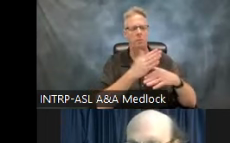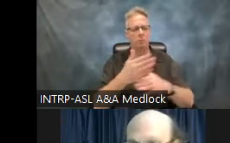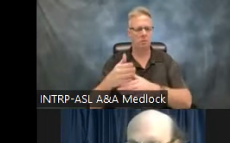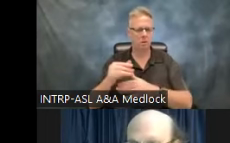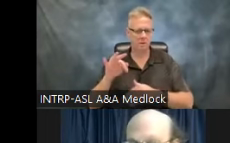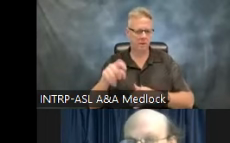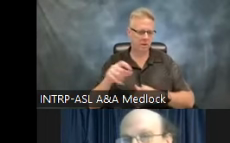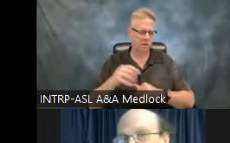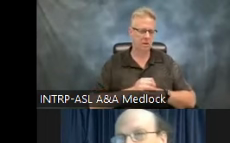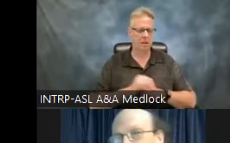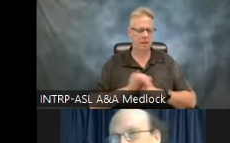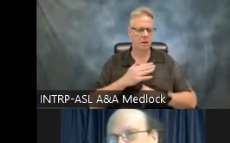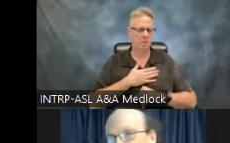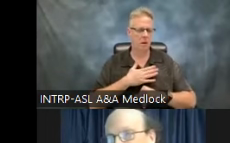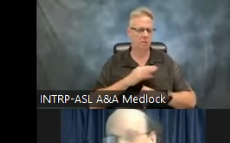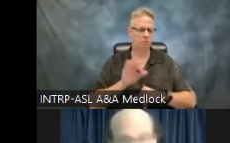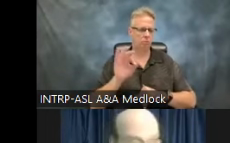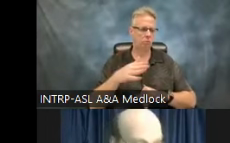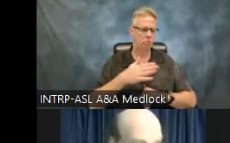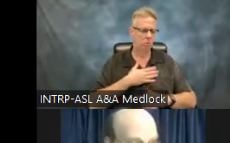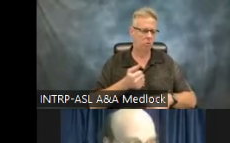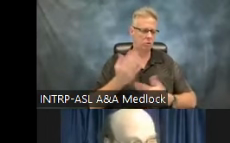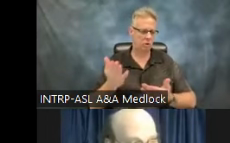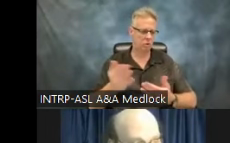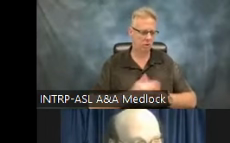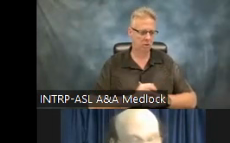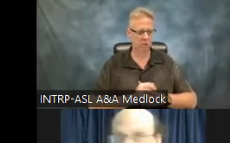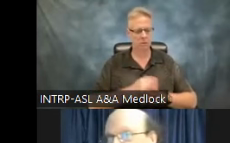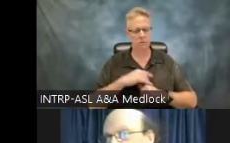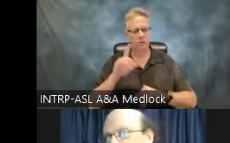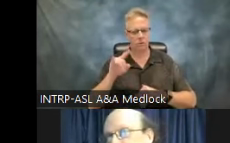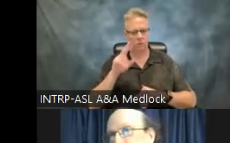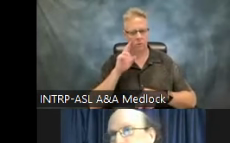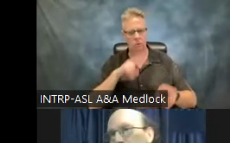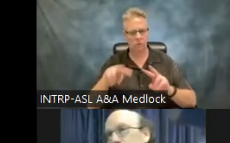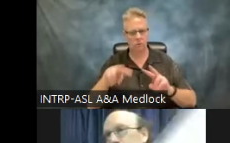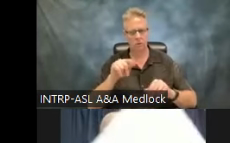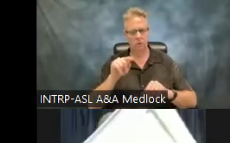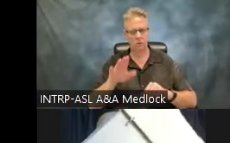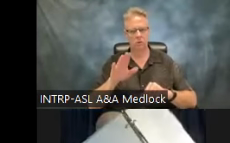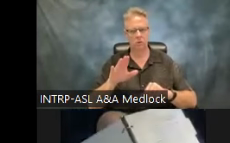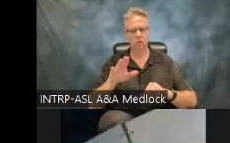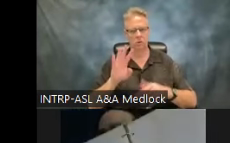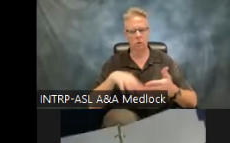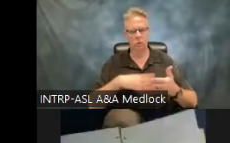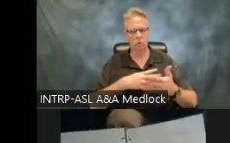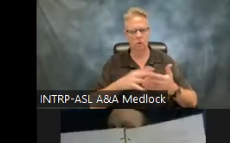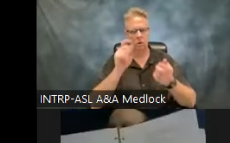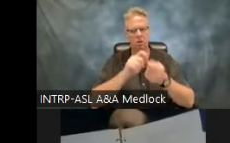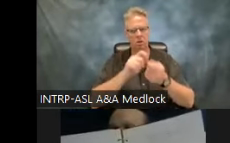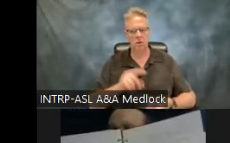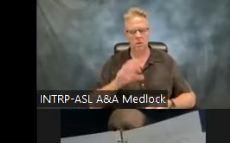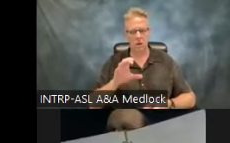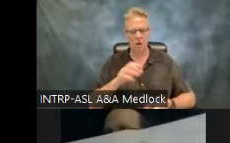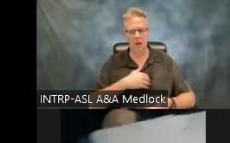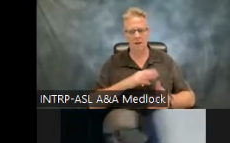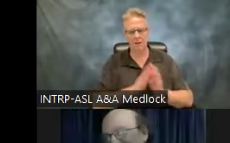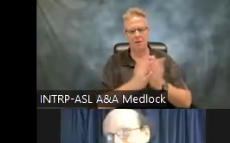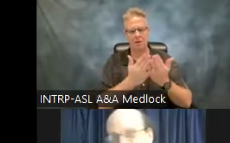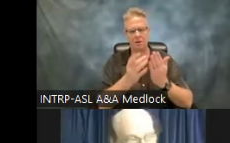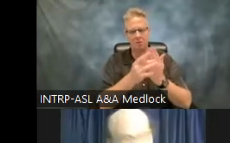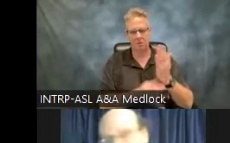be, but that's my suggestion. Having looked at, I looked up the structure and details document, which I have in this little notebook I made many